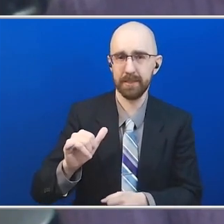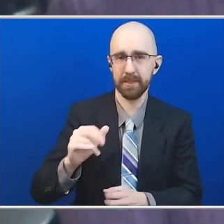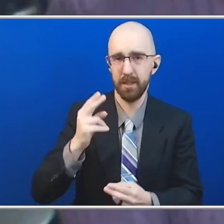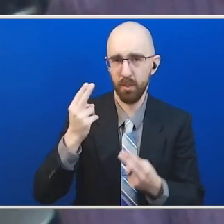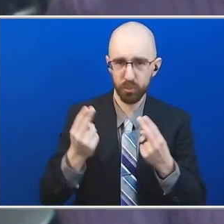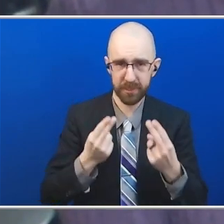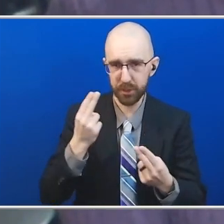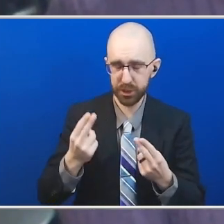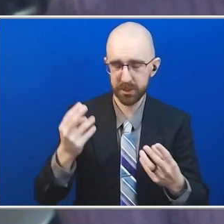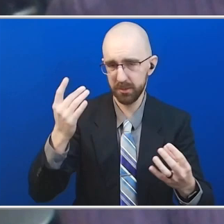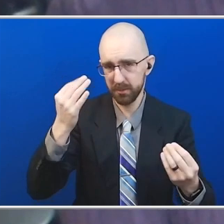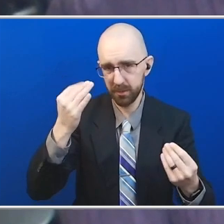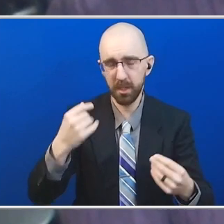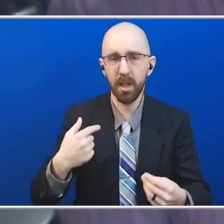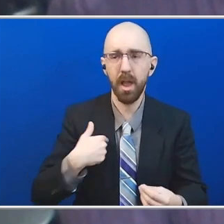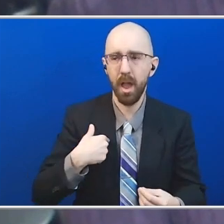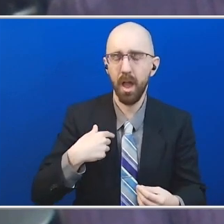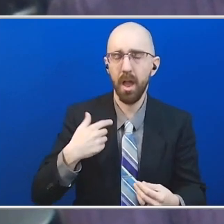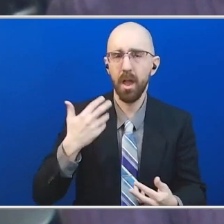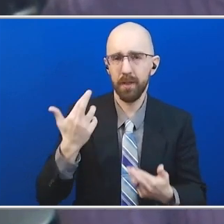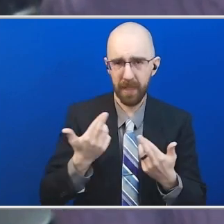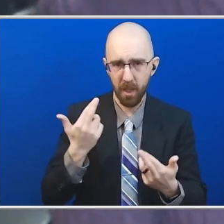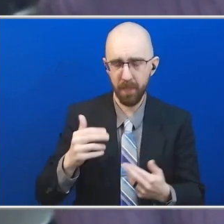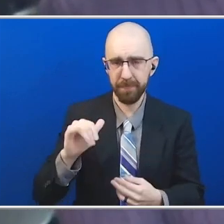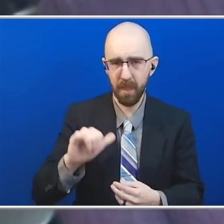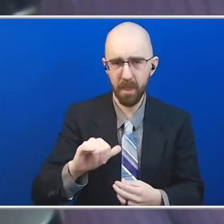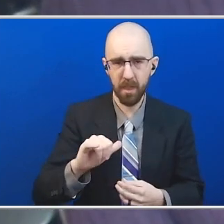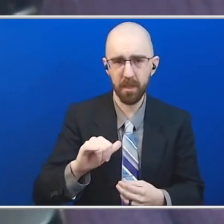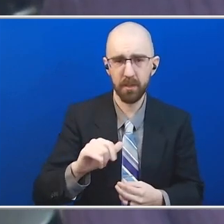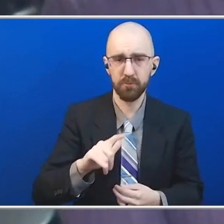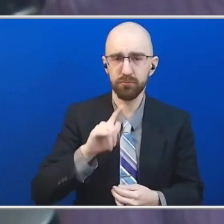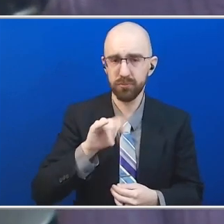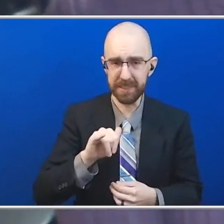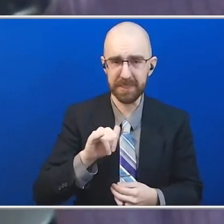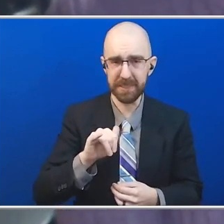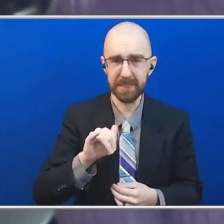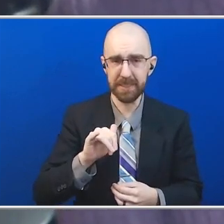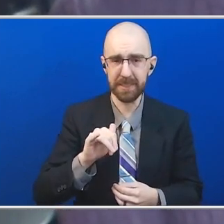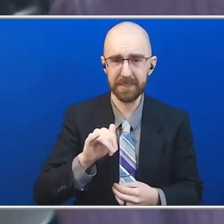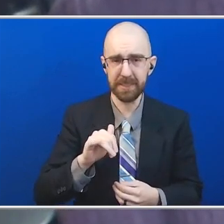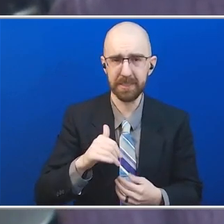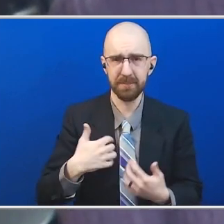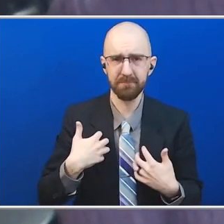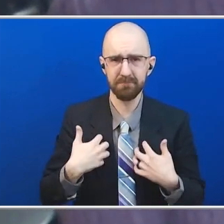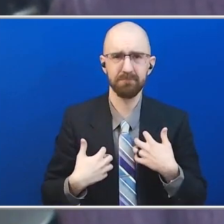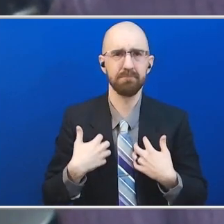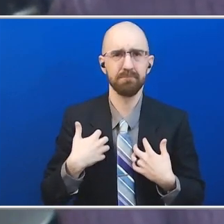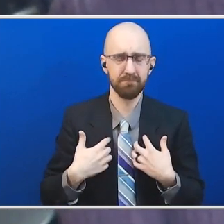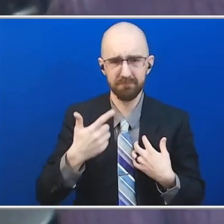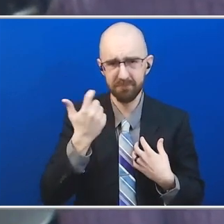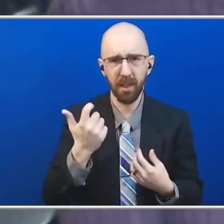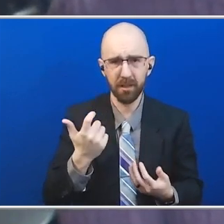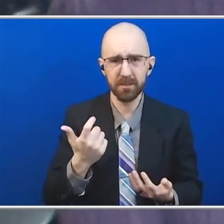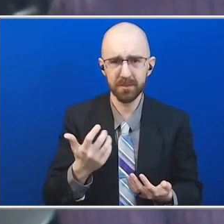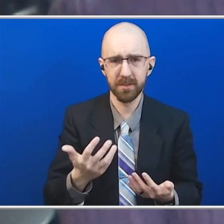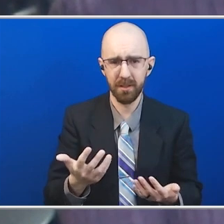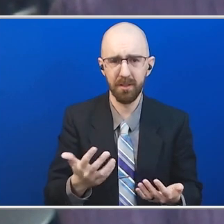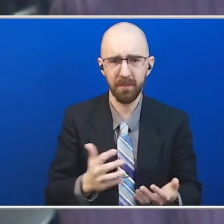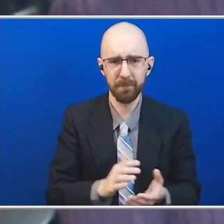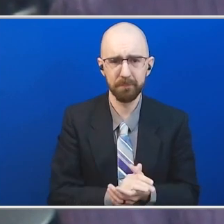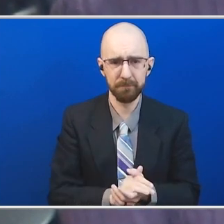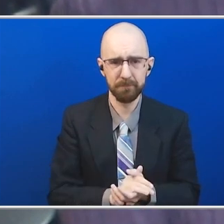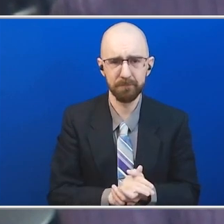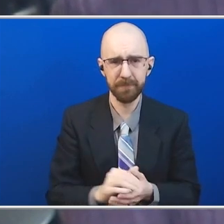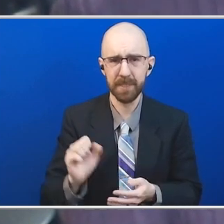hallucinations, I found that was really rather disconcerting because it was so